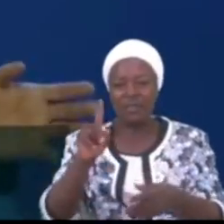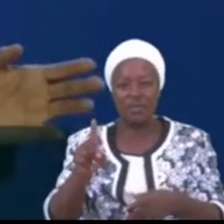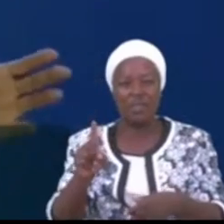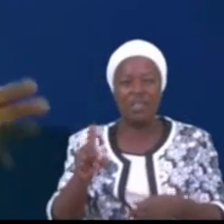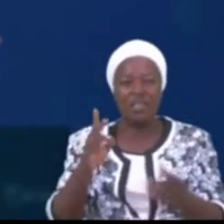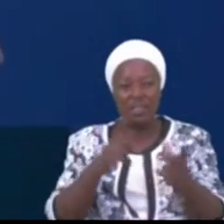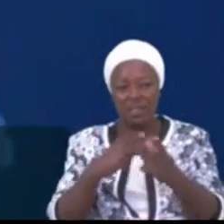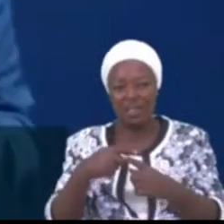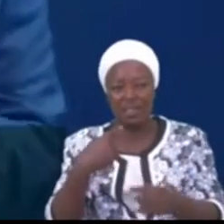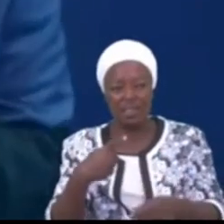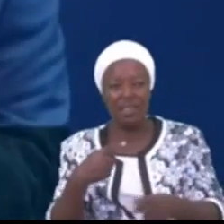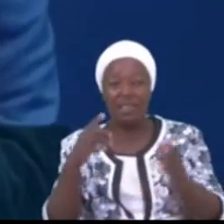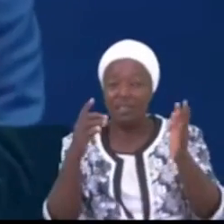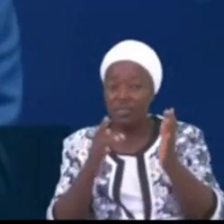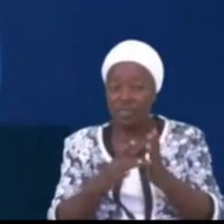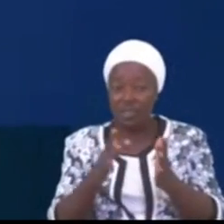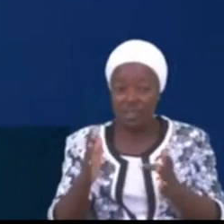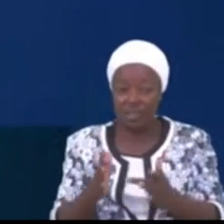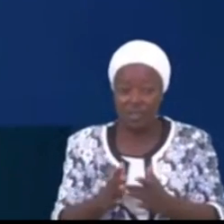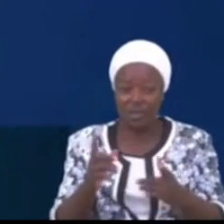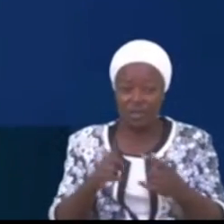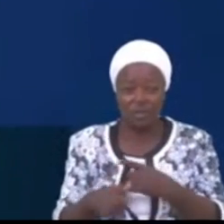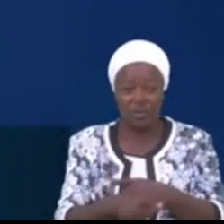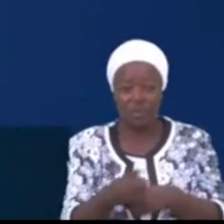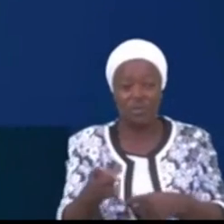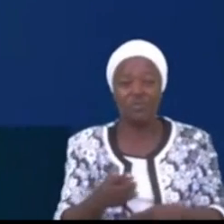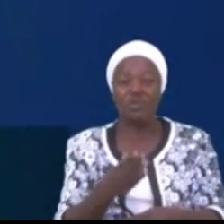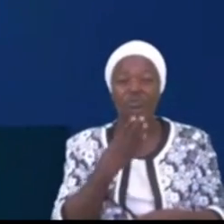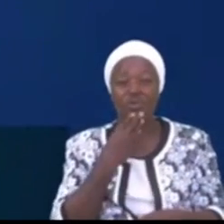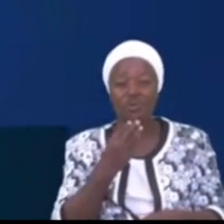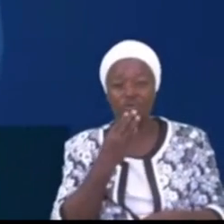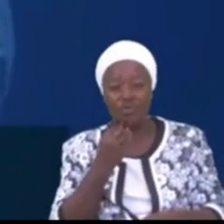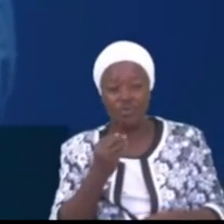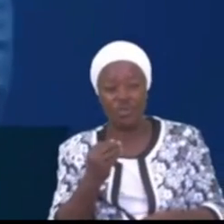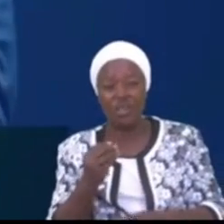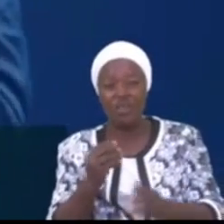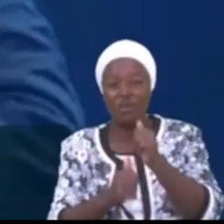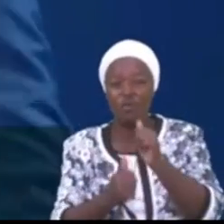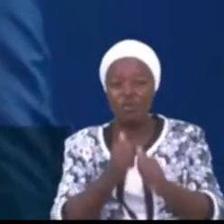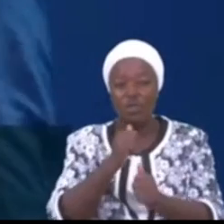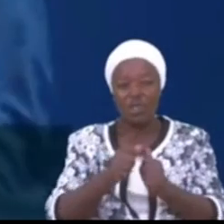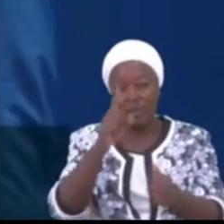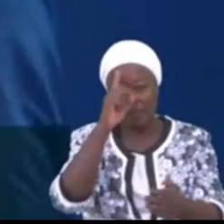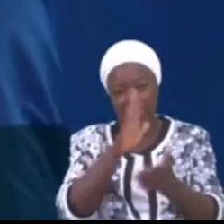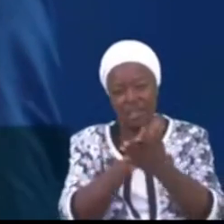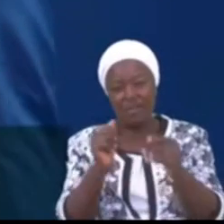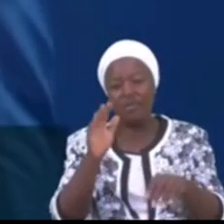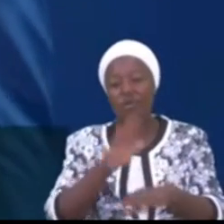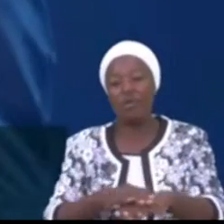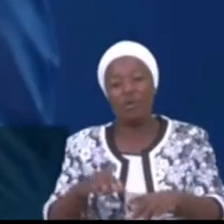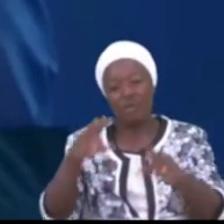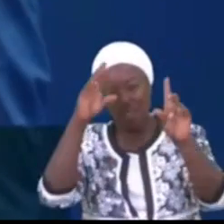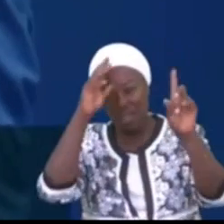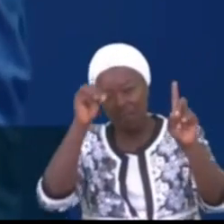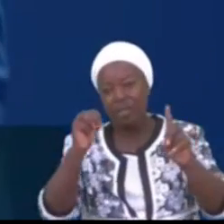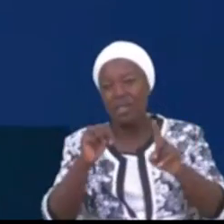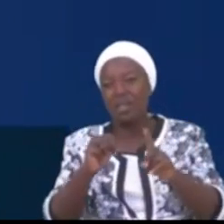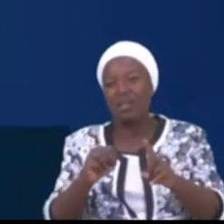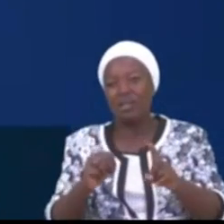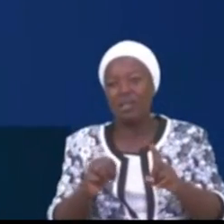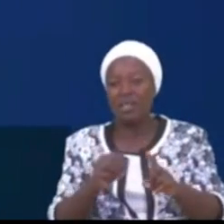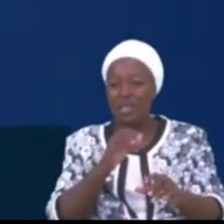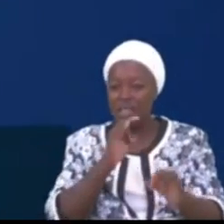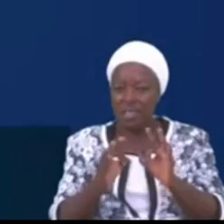said Jesus to those Jews which believed on him, if